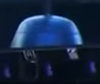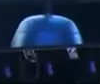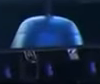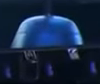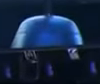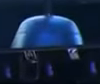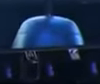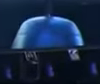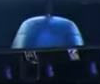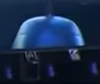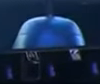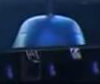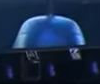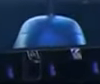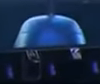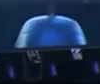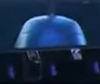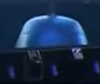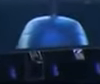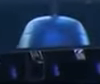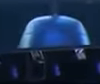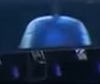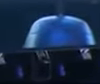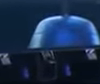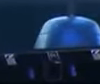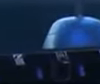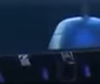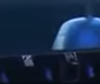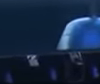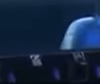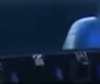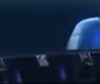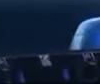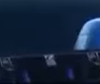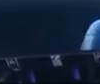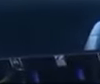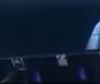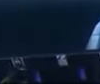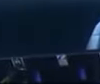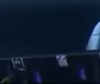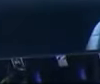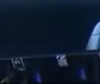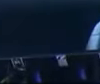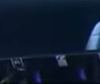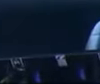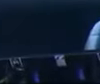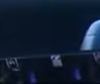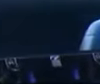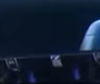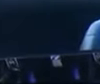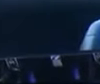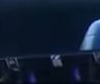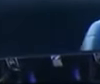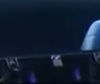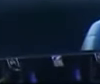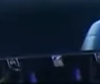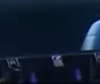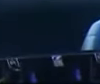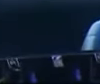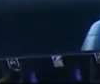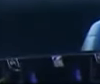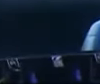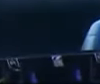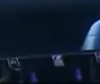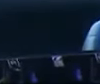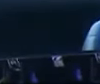Are you ready to pray? Say, Father, by the authority that is in the name of Jesus, I decree